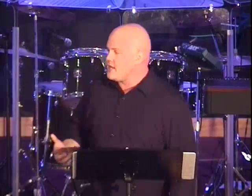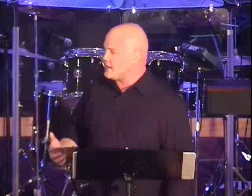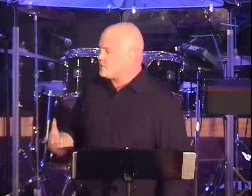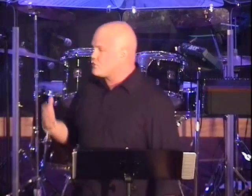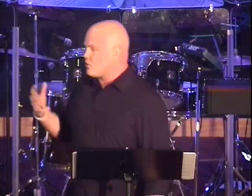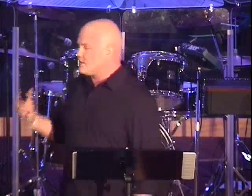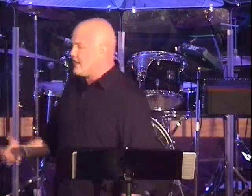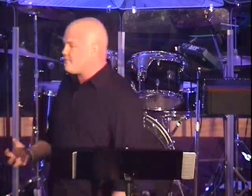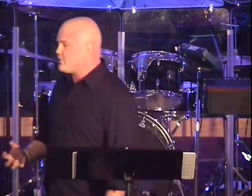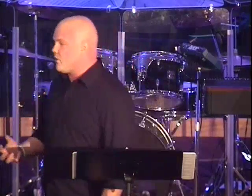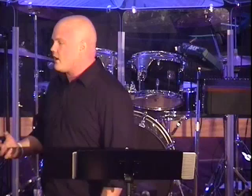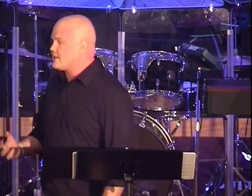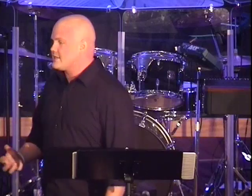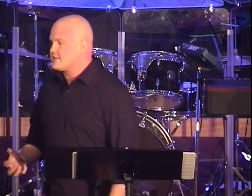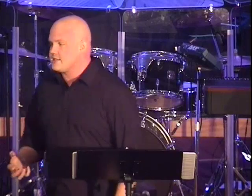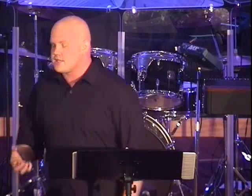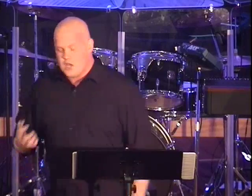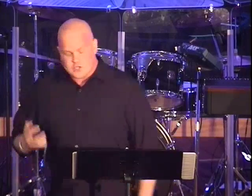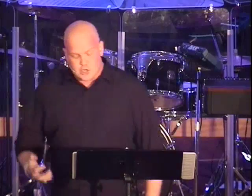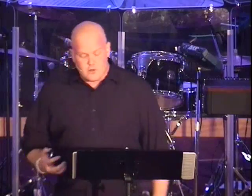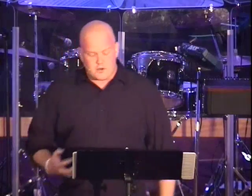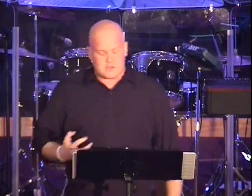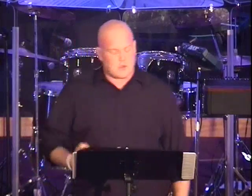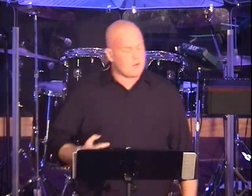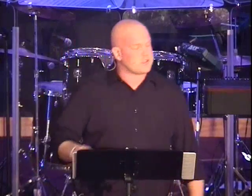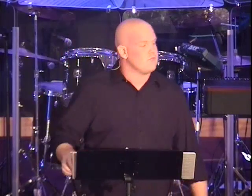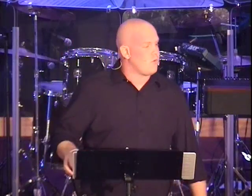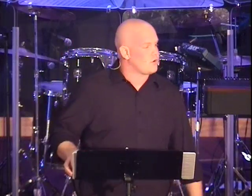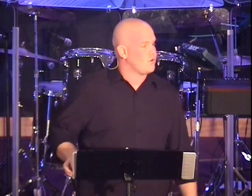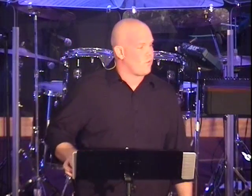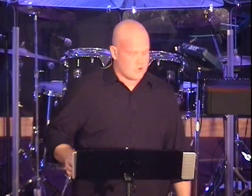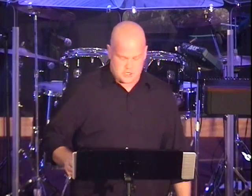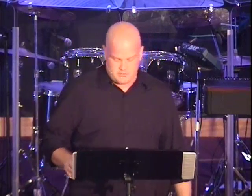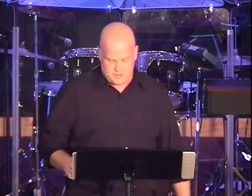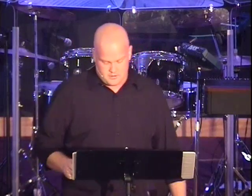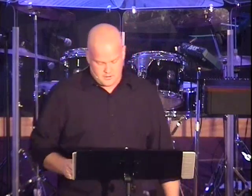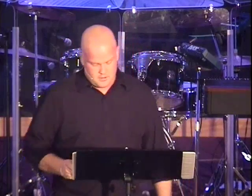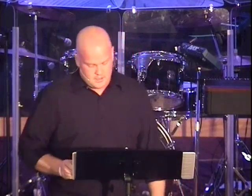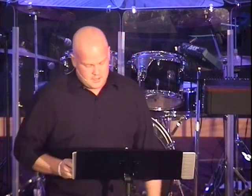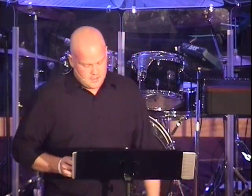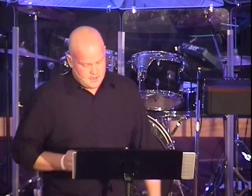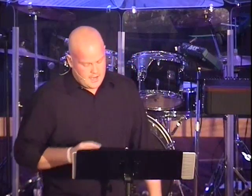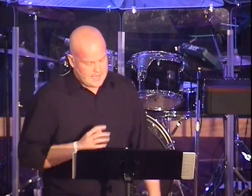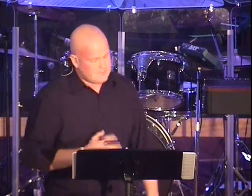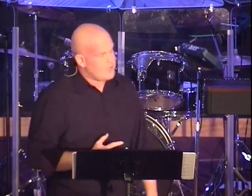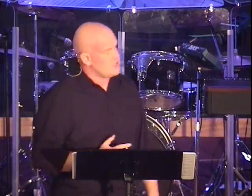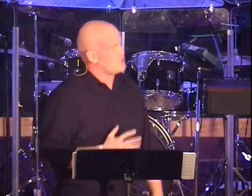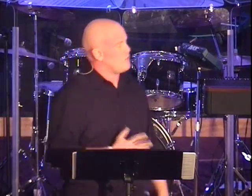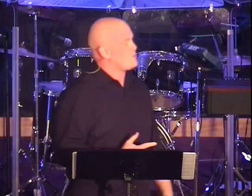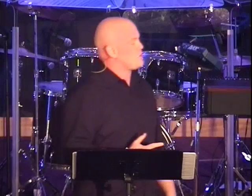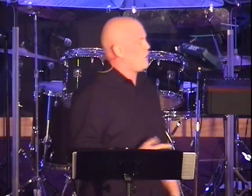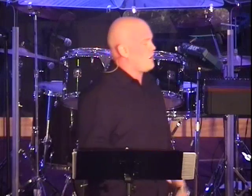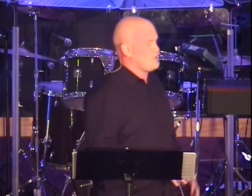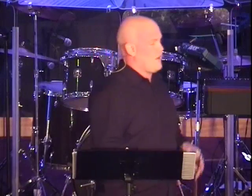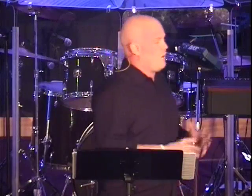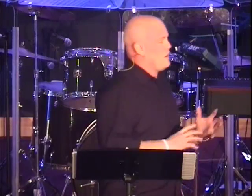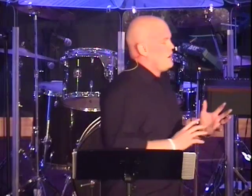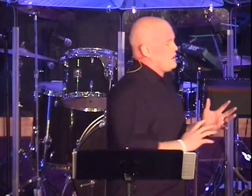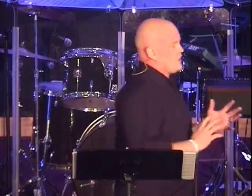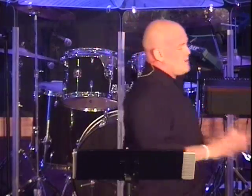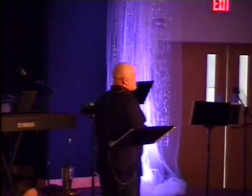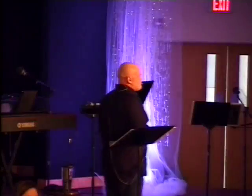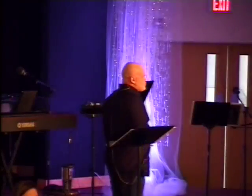emotional beings, there's more depth to our existence, so there is also more to worship. As much as Scripture talks